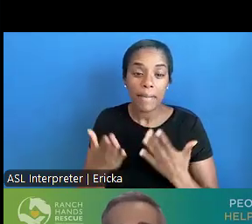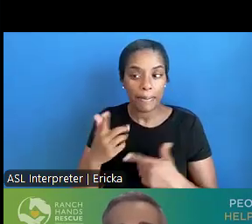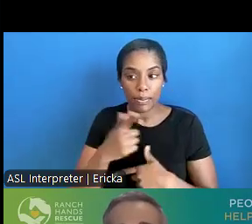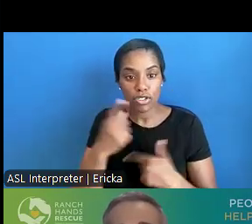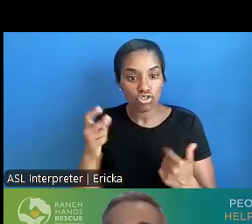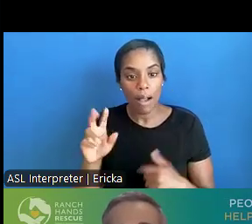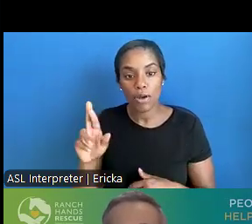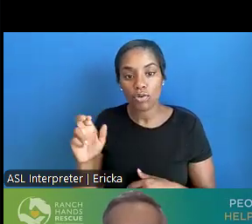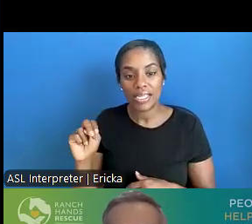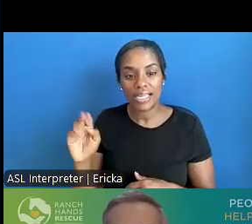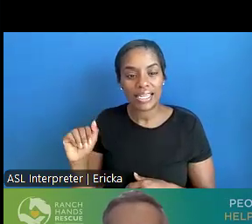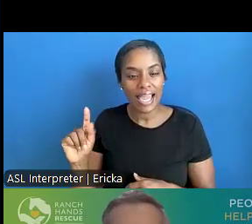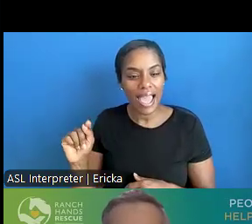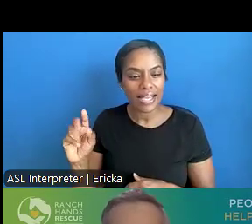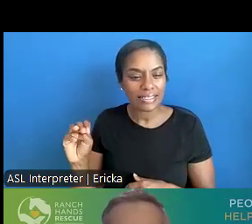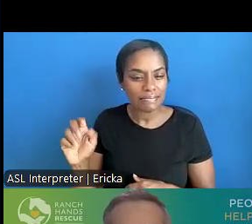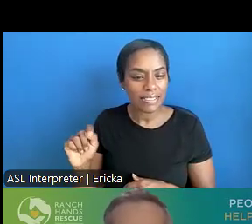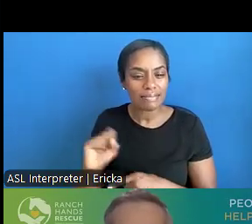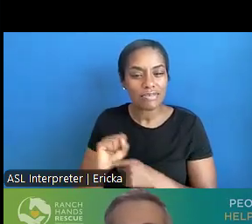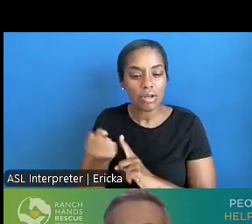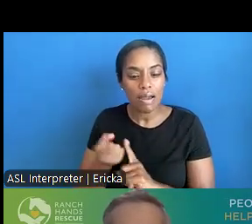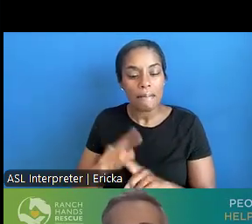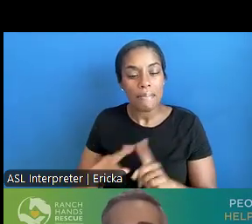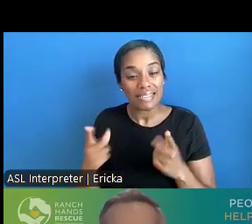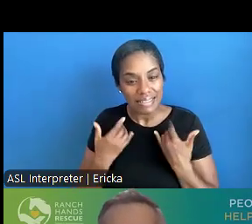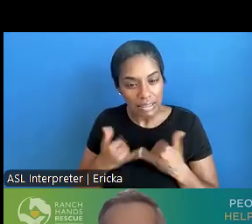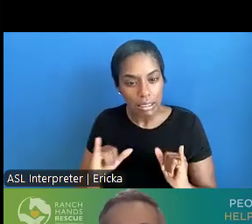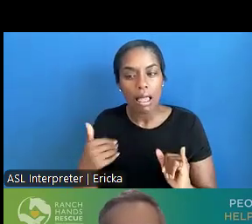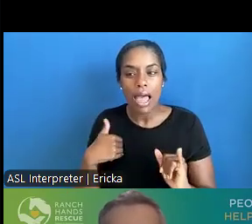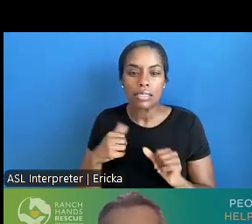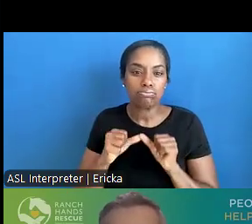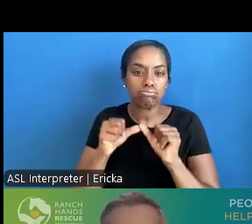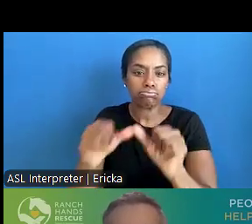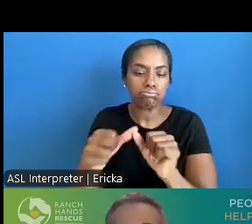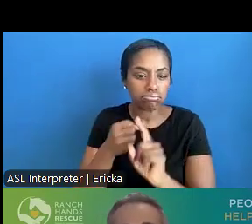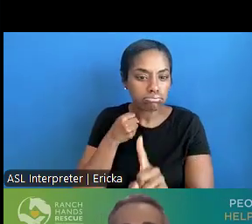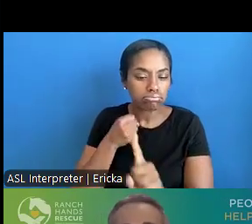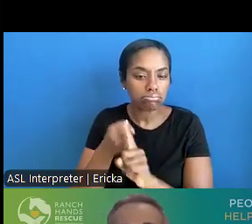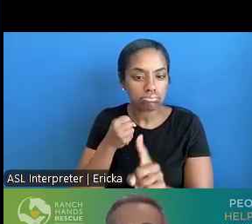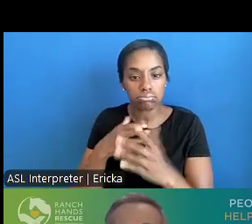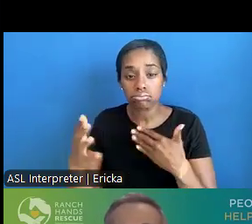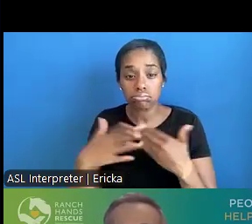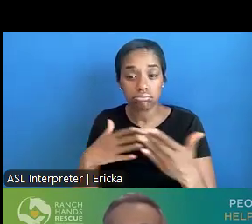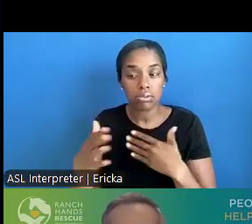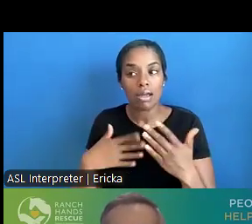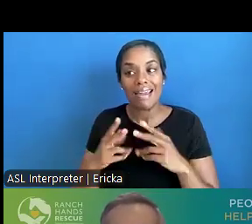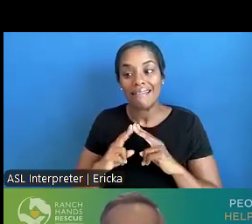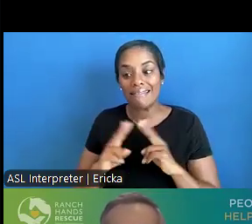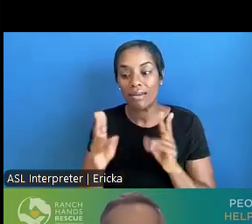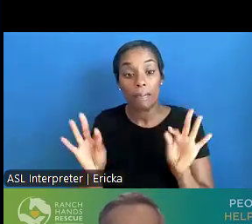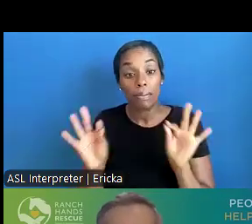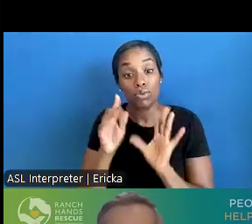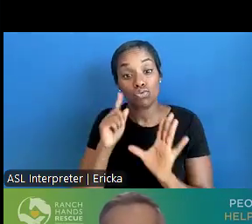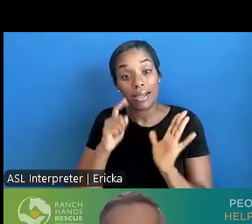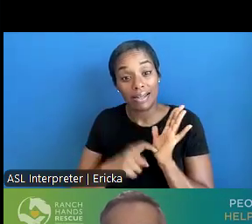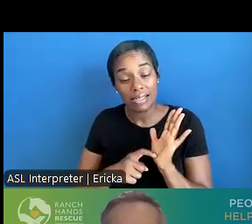situation, it still has an indelible and lasting impact regardless. And it is just very important to recognize that